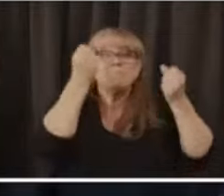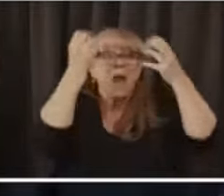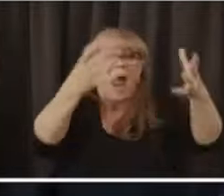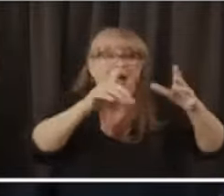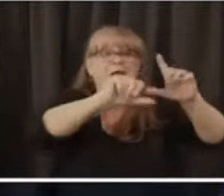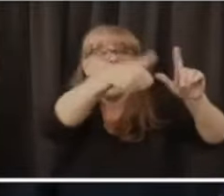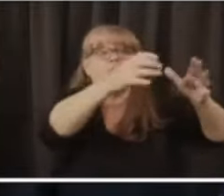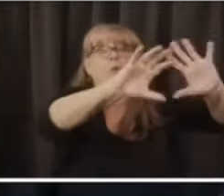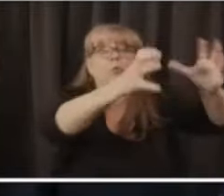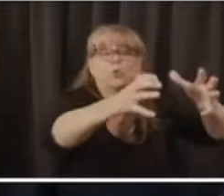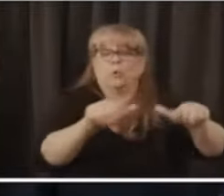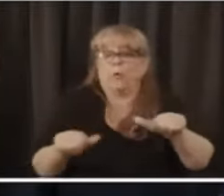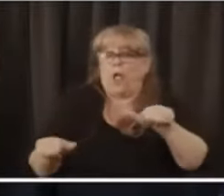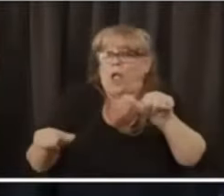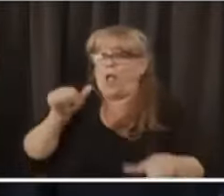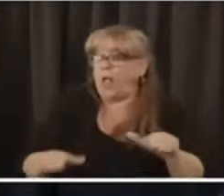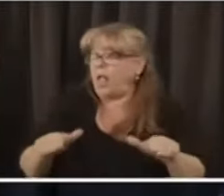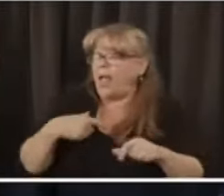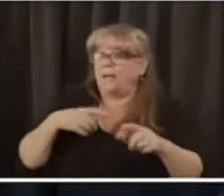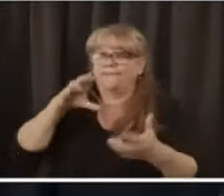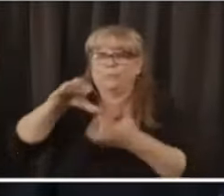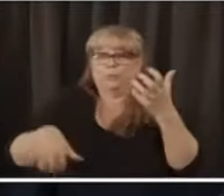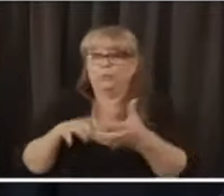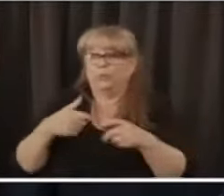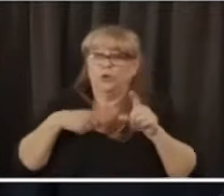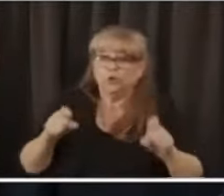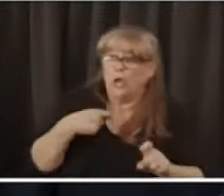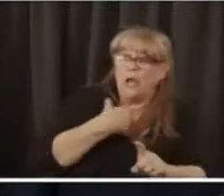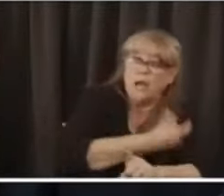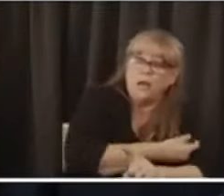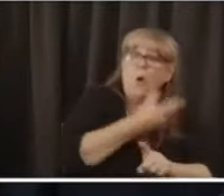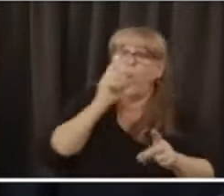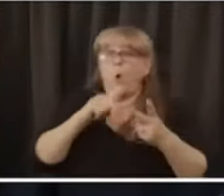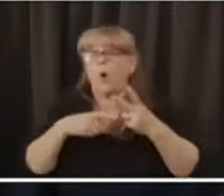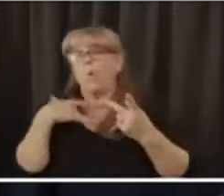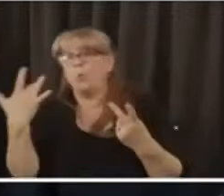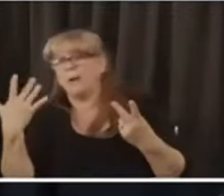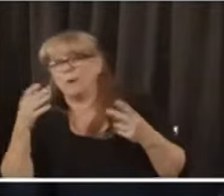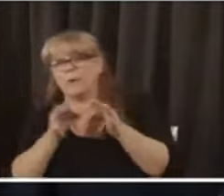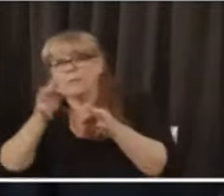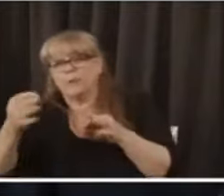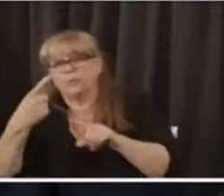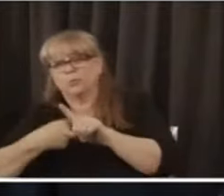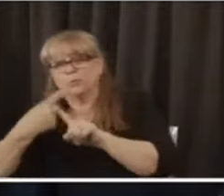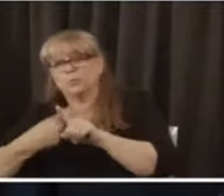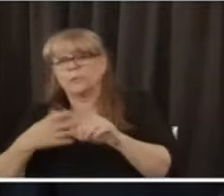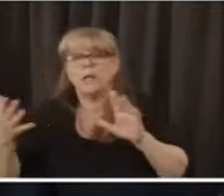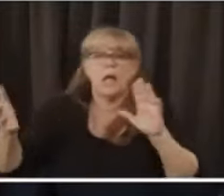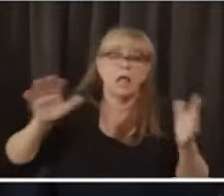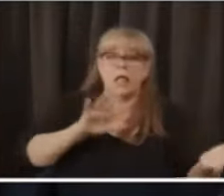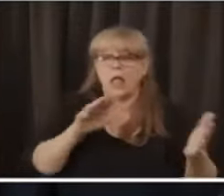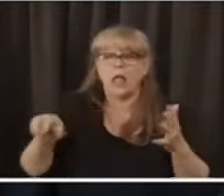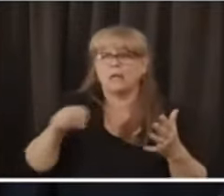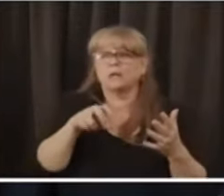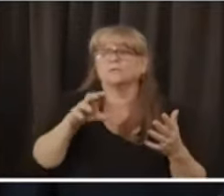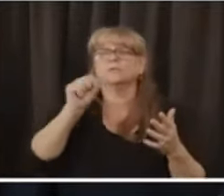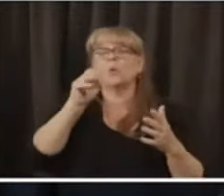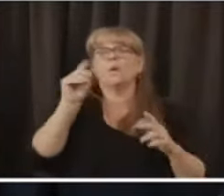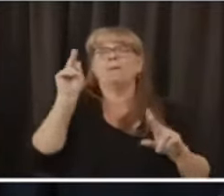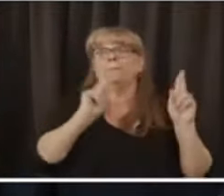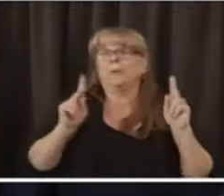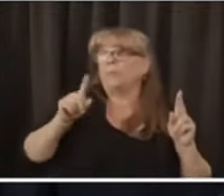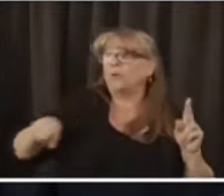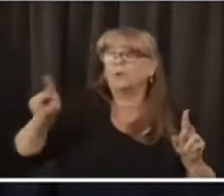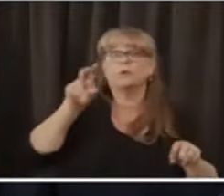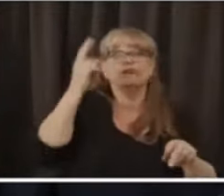get it. The people that really wanted it have gotten it. Now it's making sure that the people who, in some abstract way, think